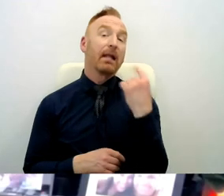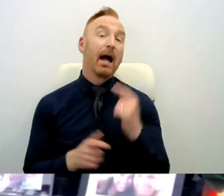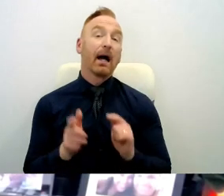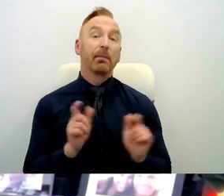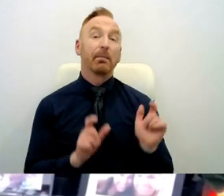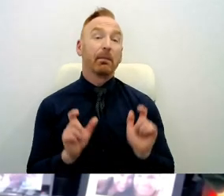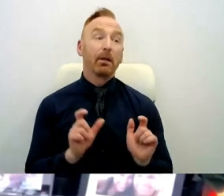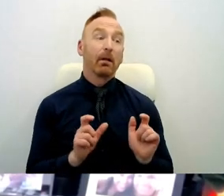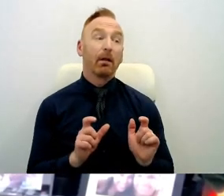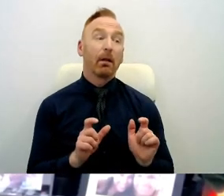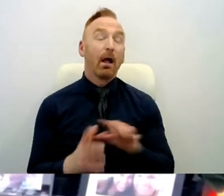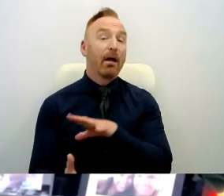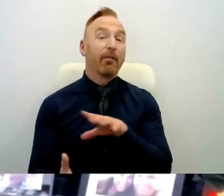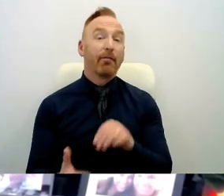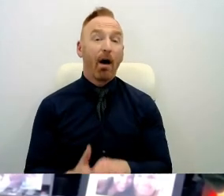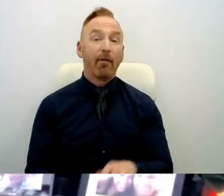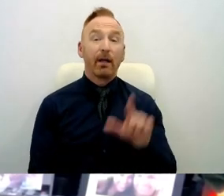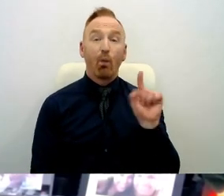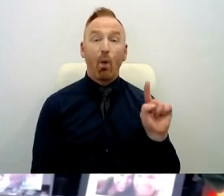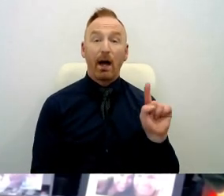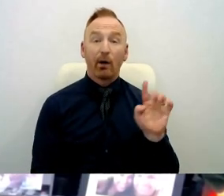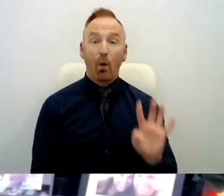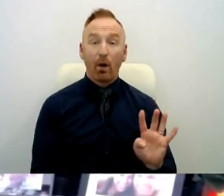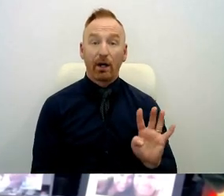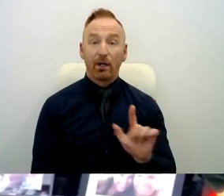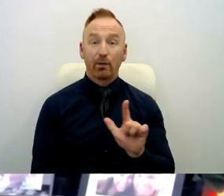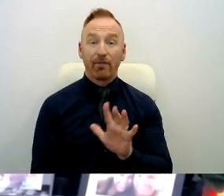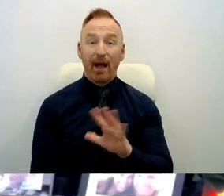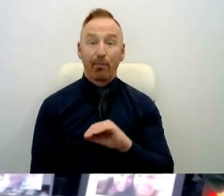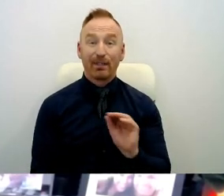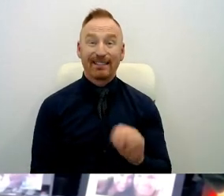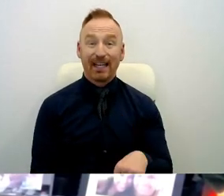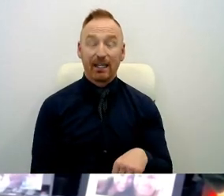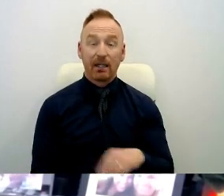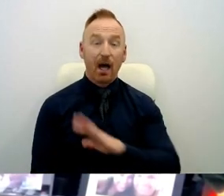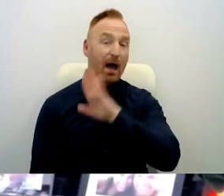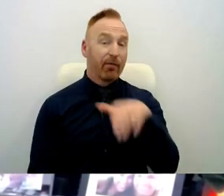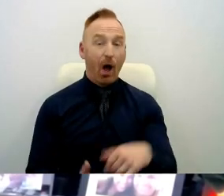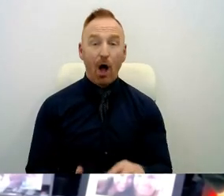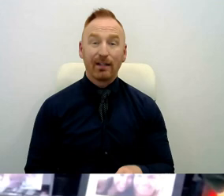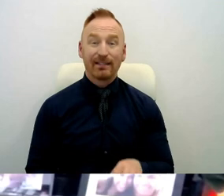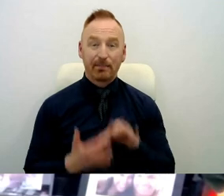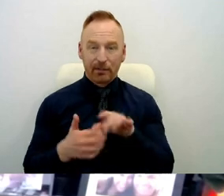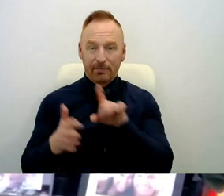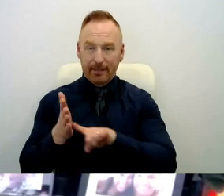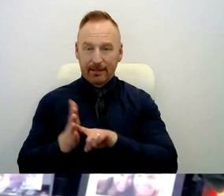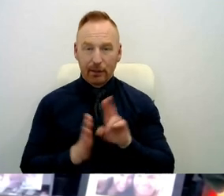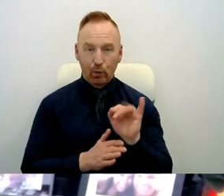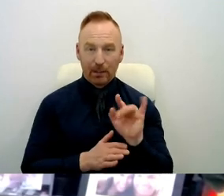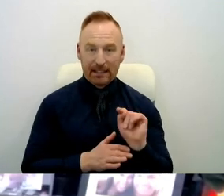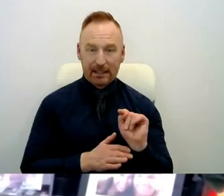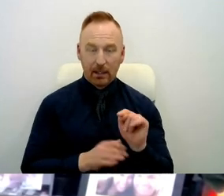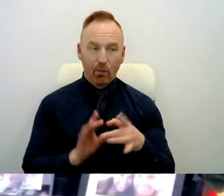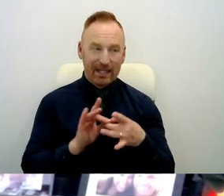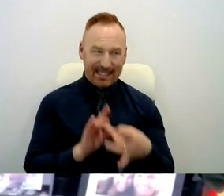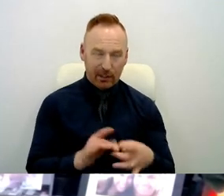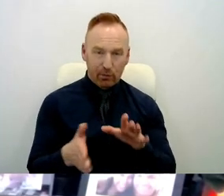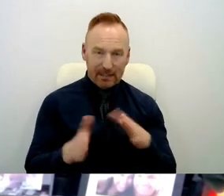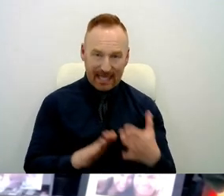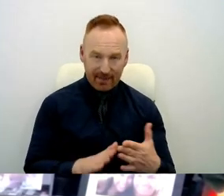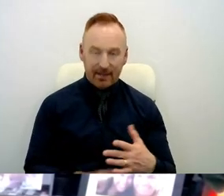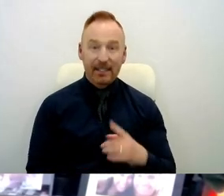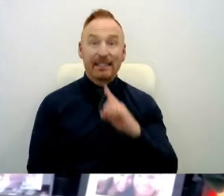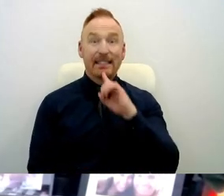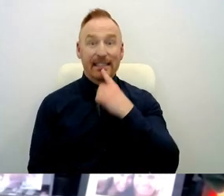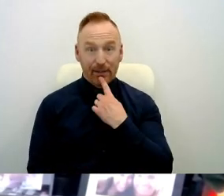Black folks were involved in approximately one quarter, 25% of all special investigations unit cases resulting in death,